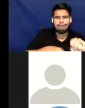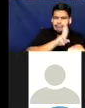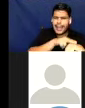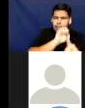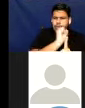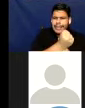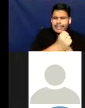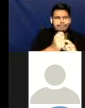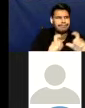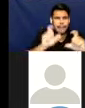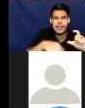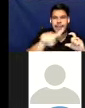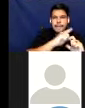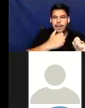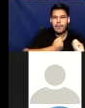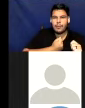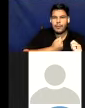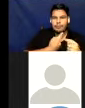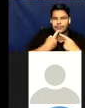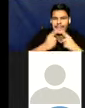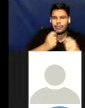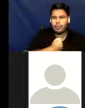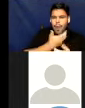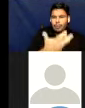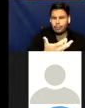that people disclose